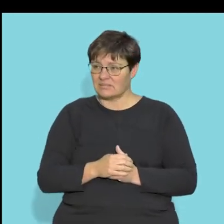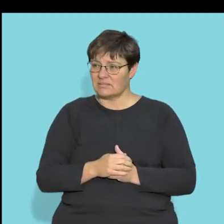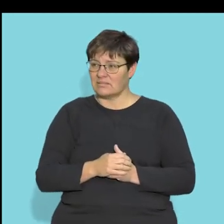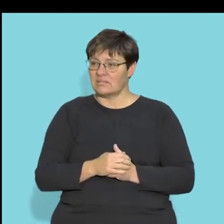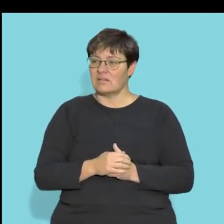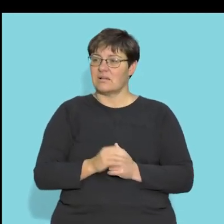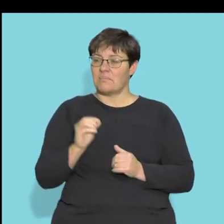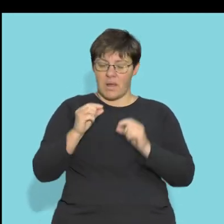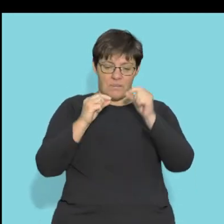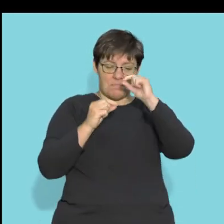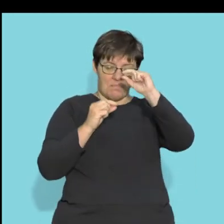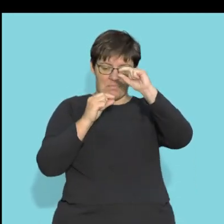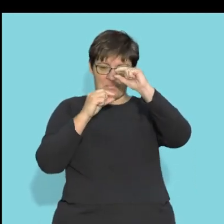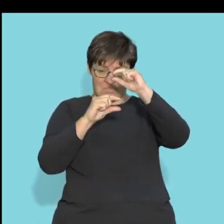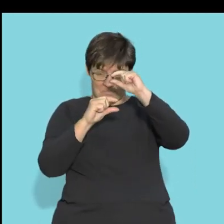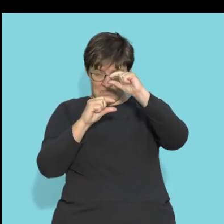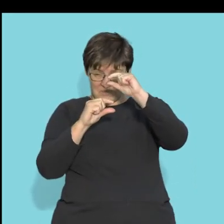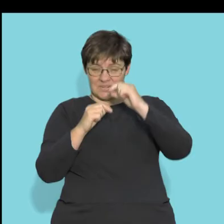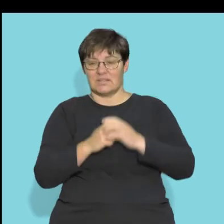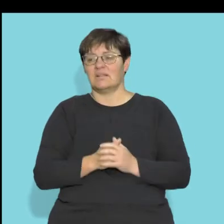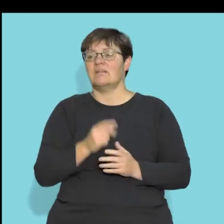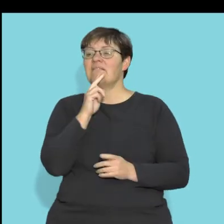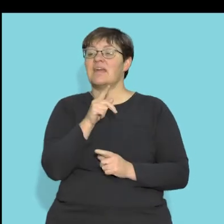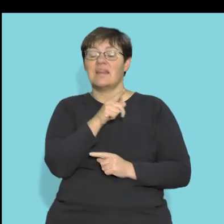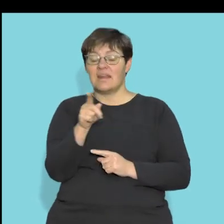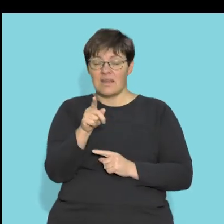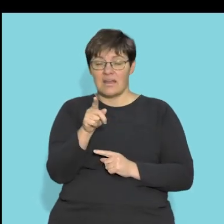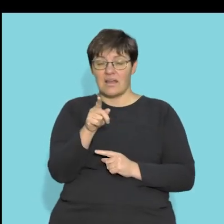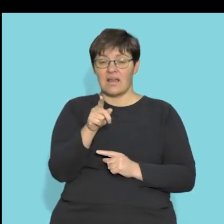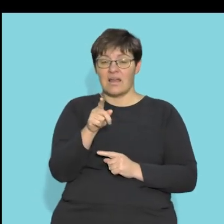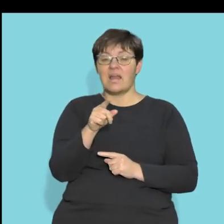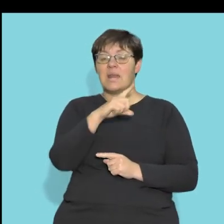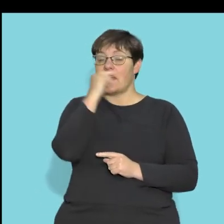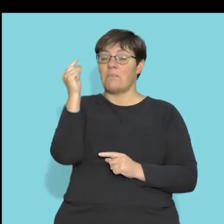put these little gaps in the cell wall, and they are called